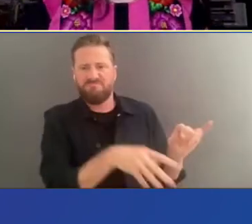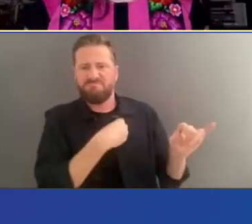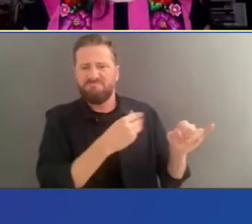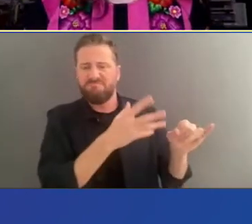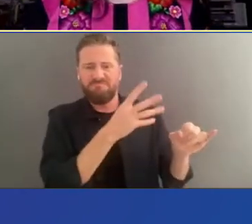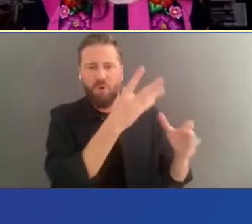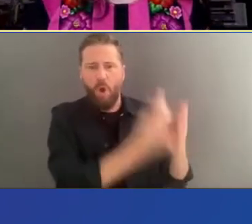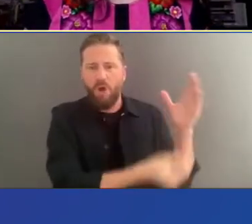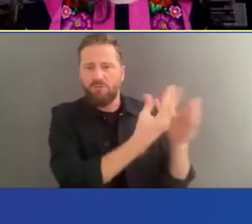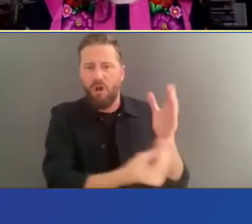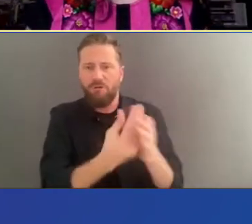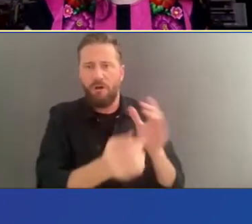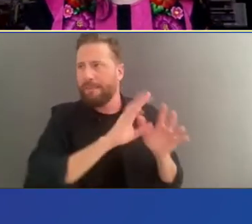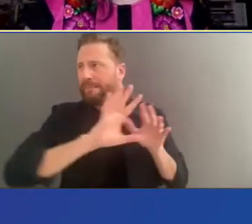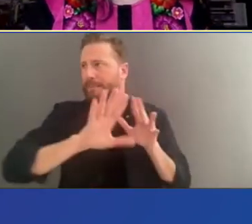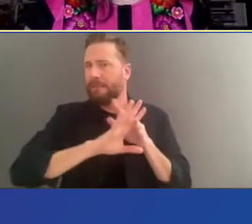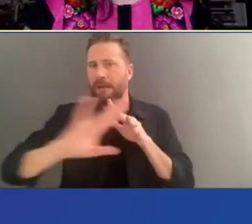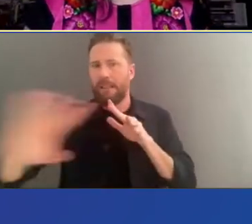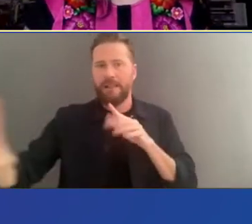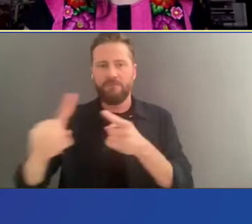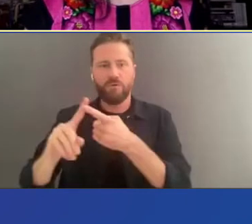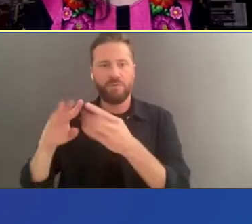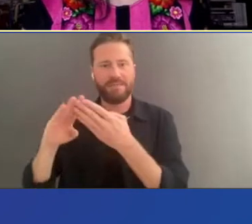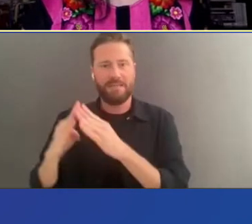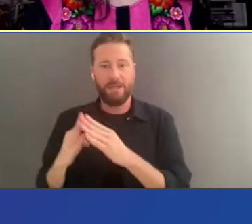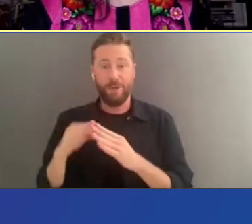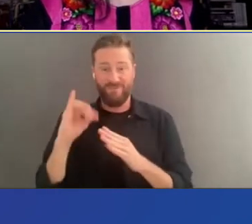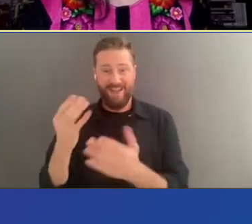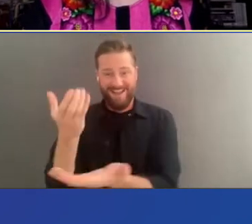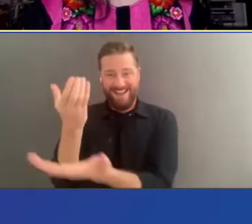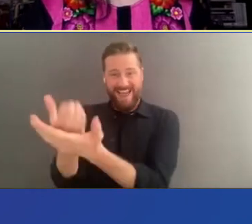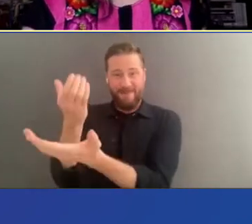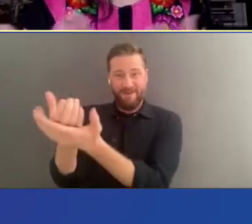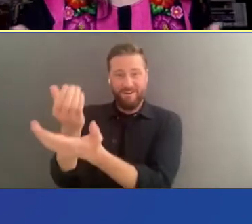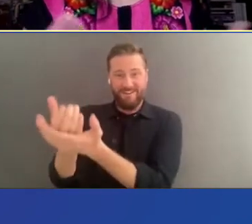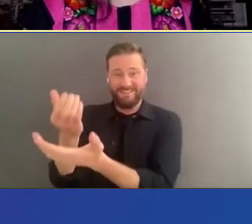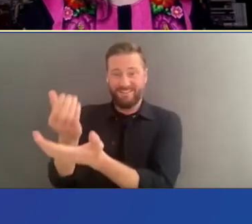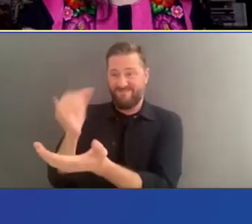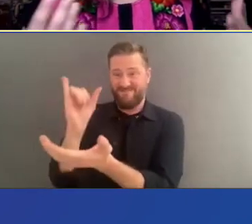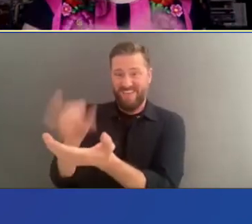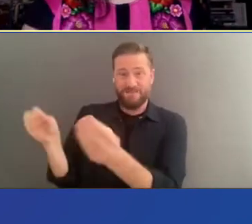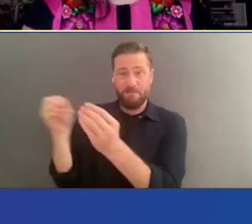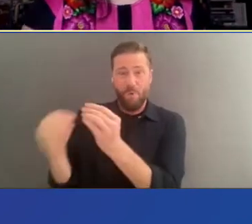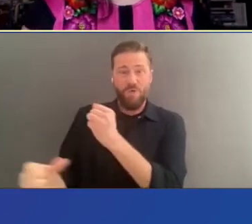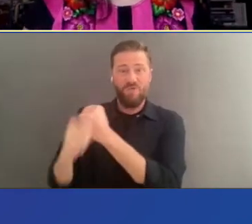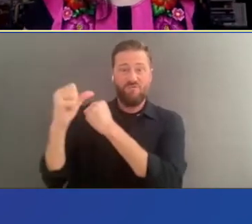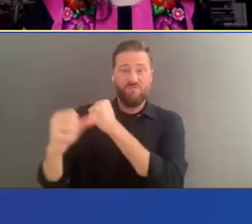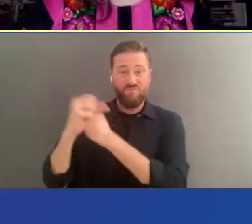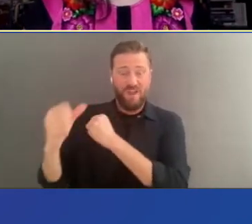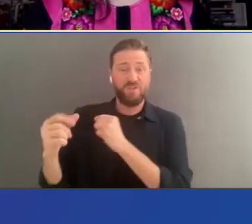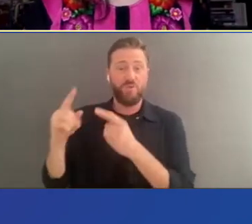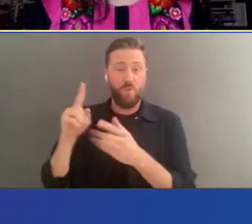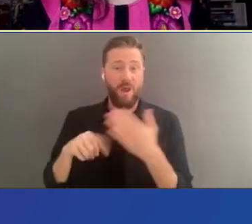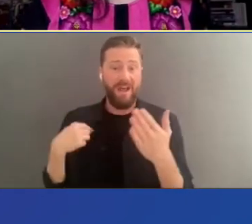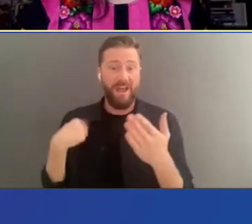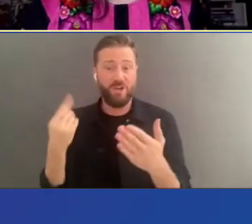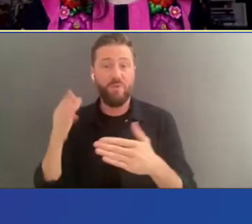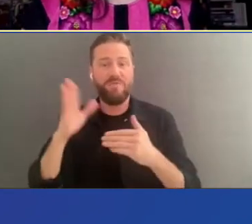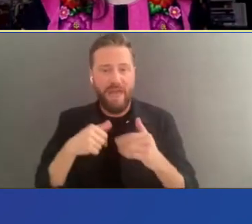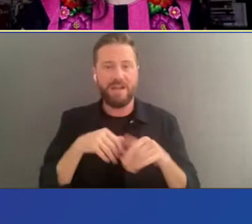away. So capitalism was more of a threat to what I do than colonialism.